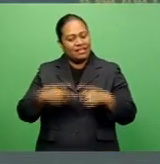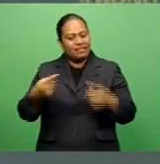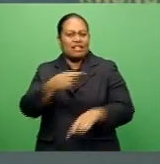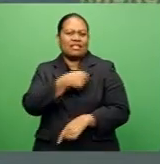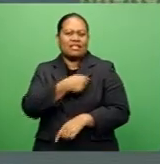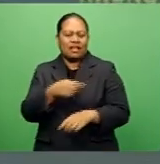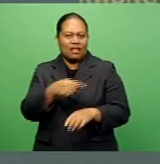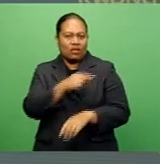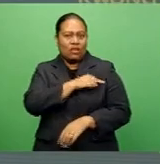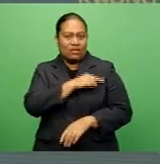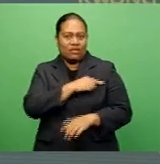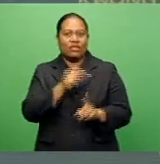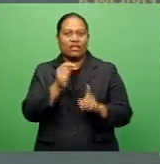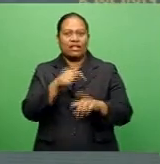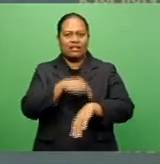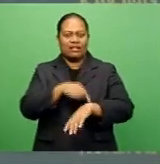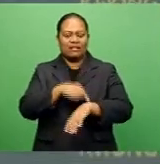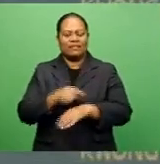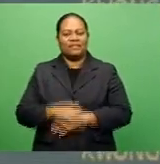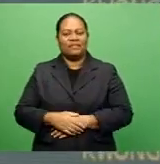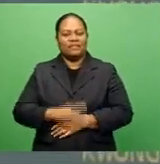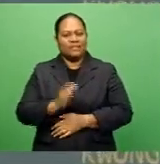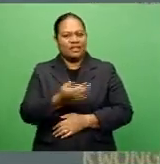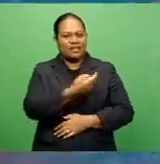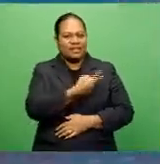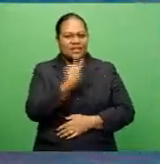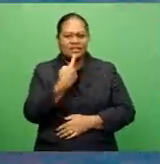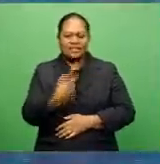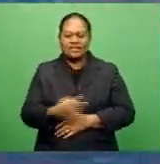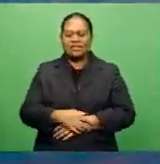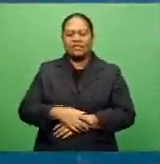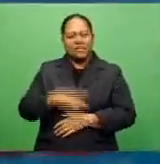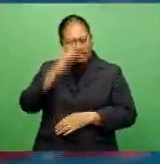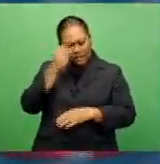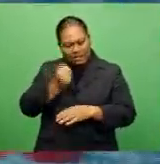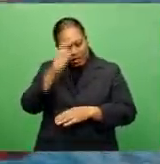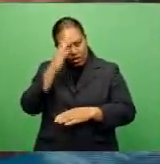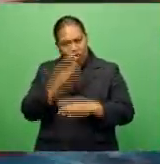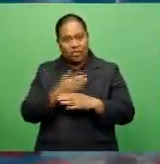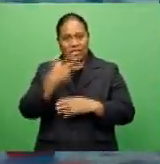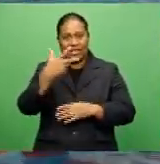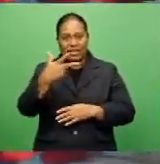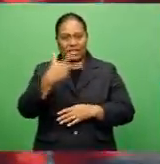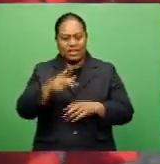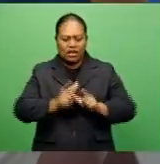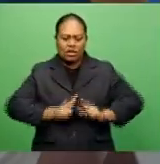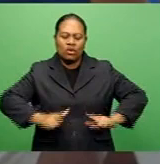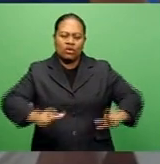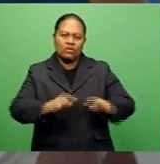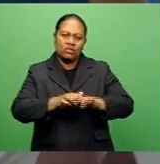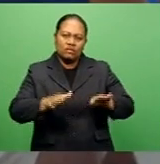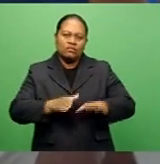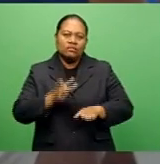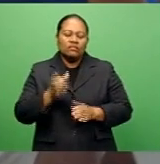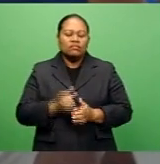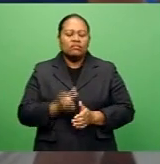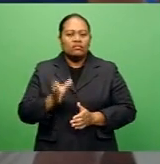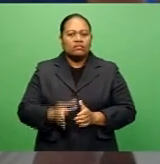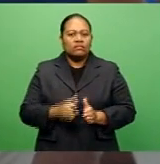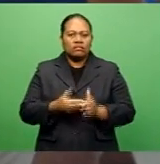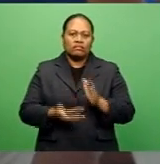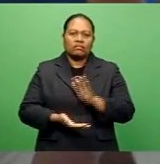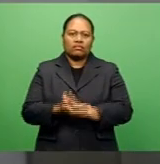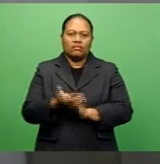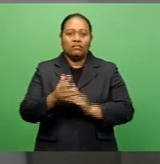set. Meanwhile, Chef de Mission says there is still hope for the 8 local swimmers vying for a spot in the